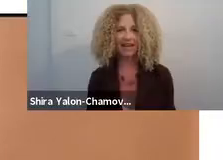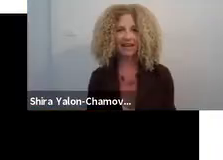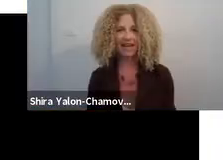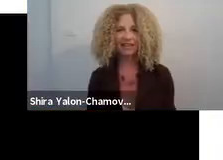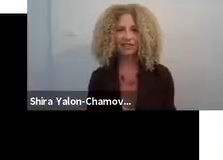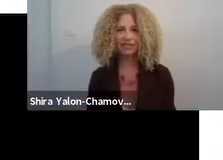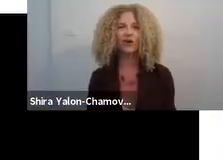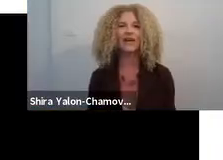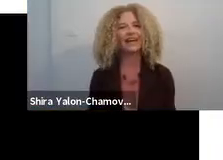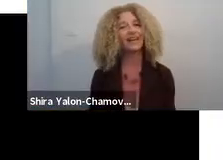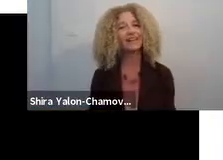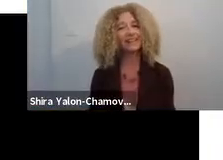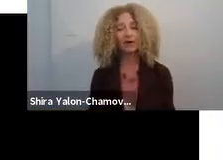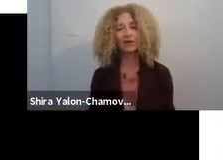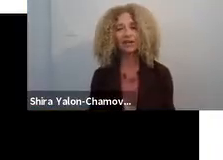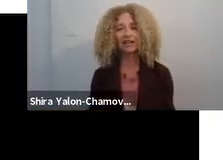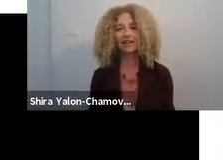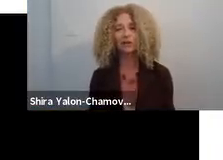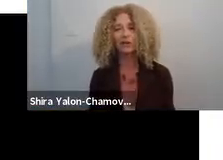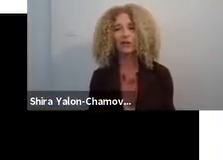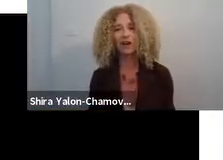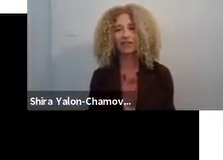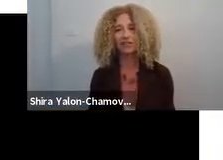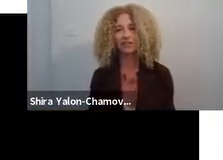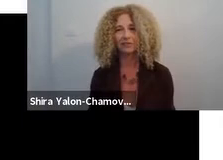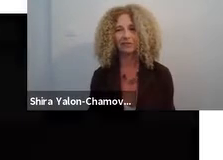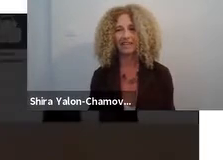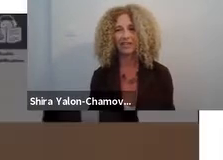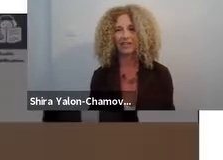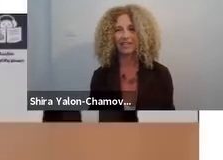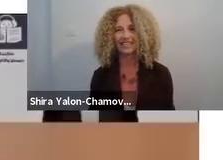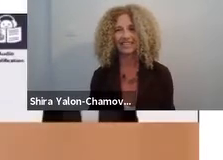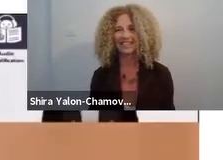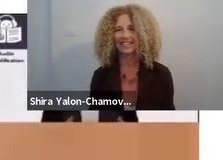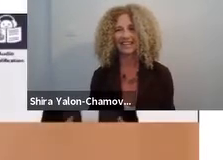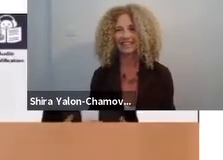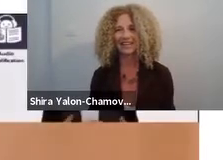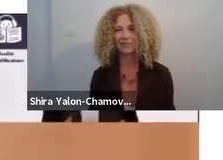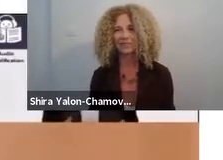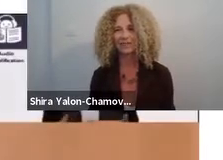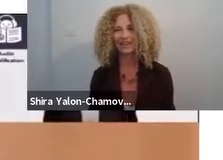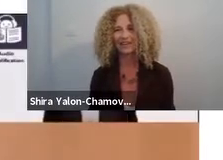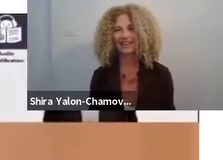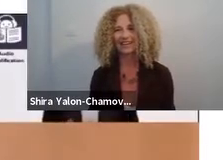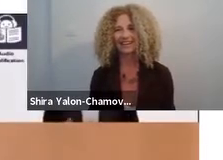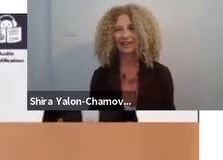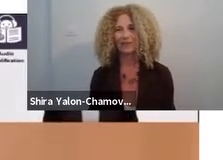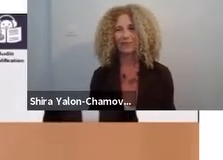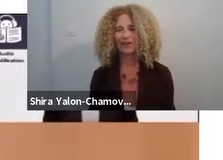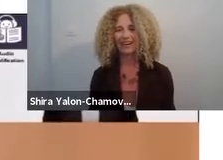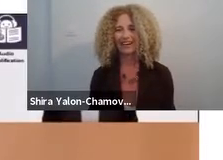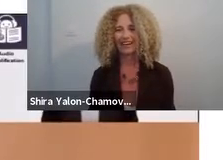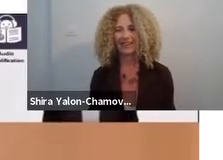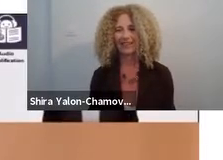keep everyone safe. Okay, and now you're going to hear it with audio simplification, the exact same. We want to be able to start leaving